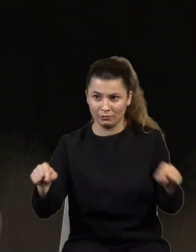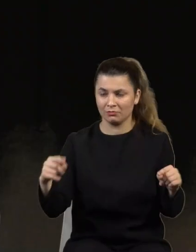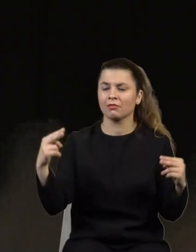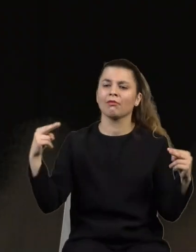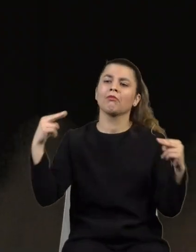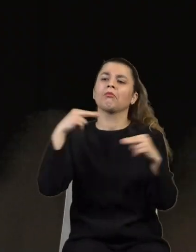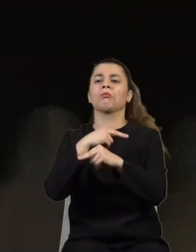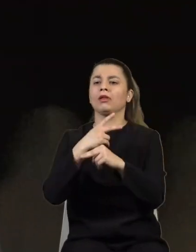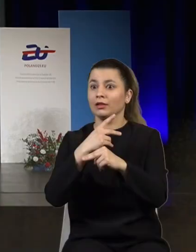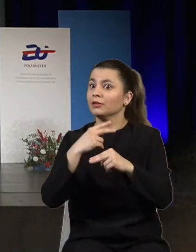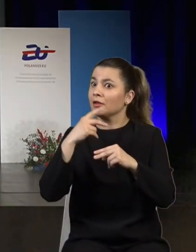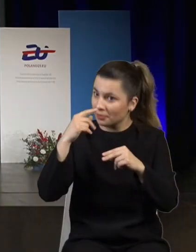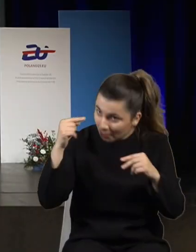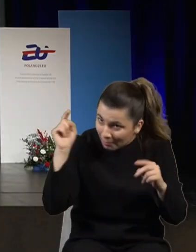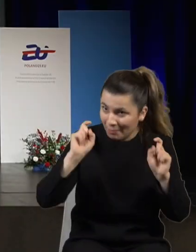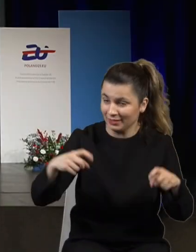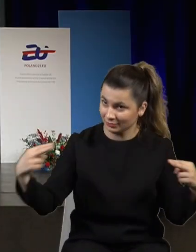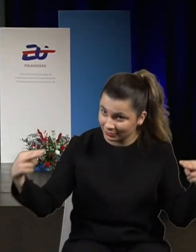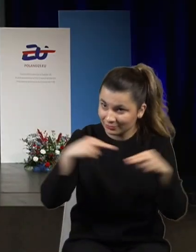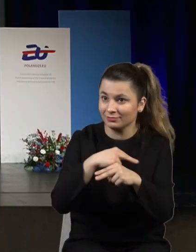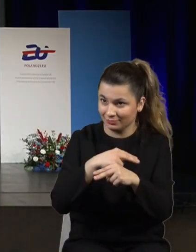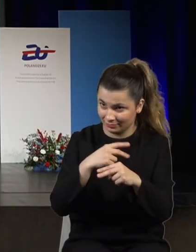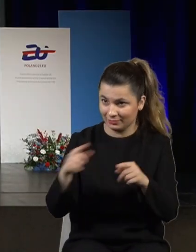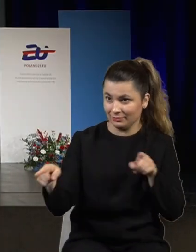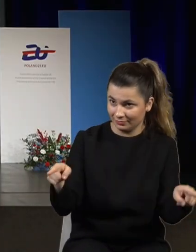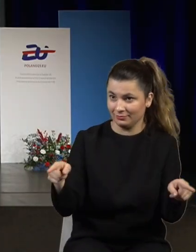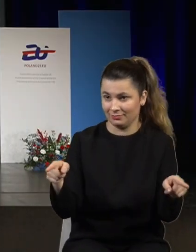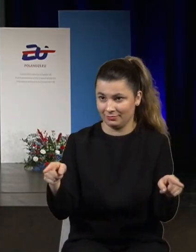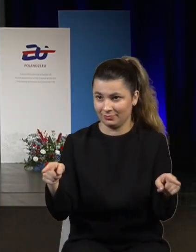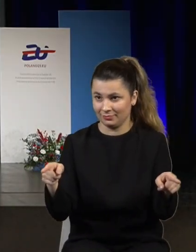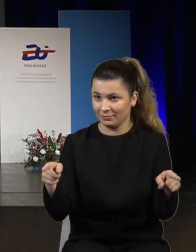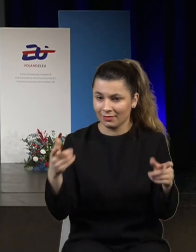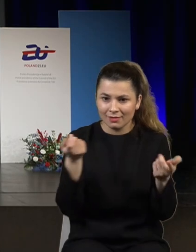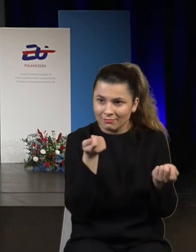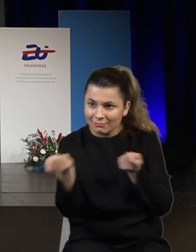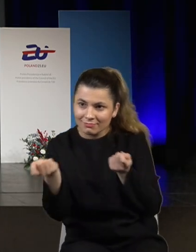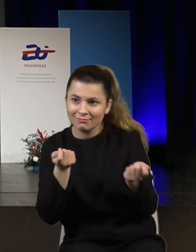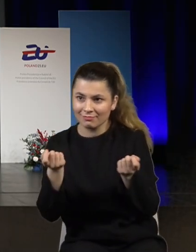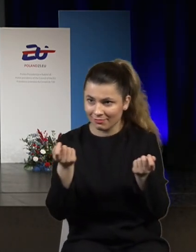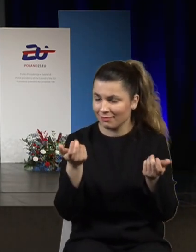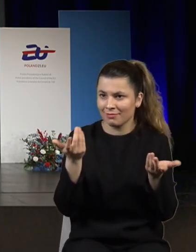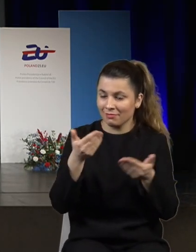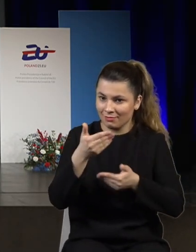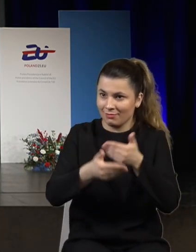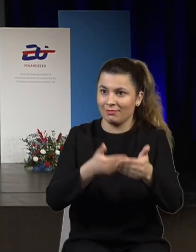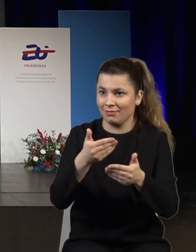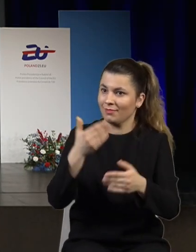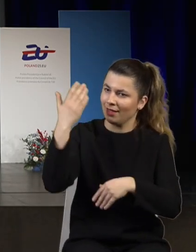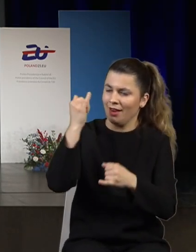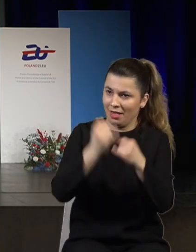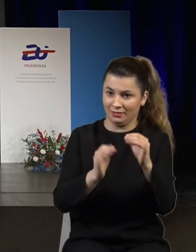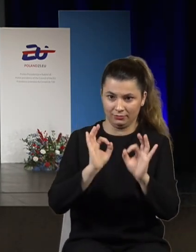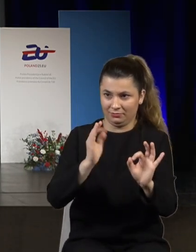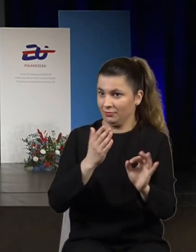be ready. Thank you. Thank you very much. I don't know if we. I think we have. Yes, we have the